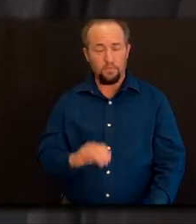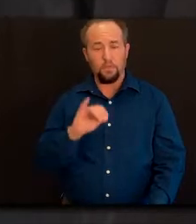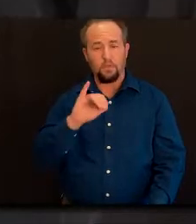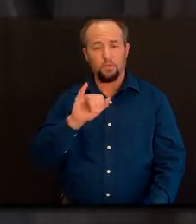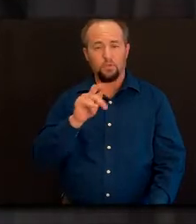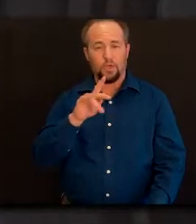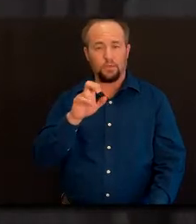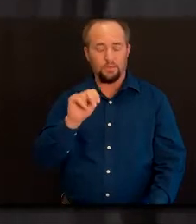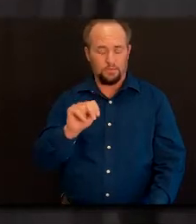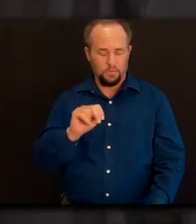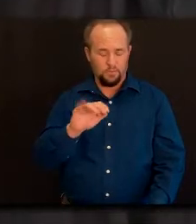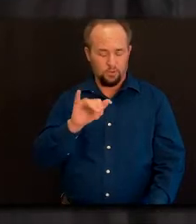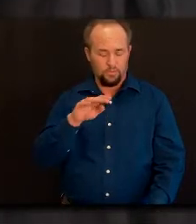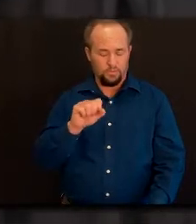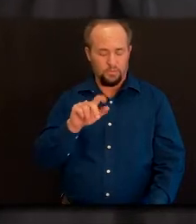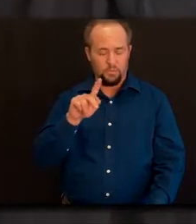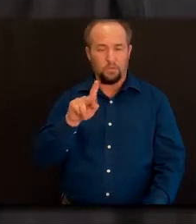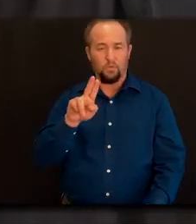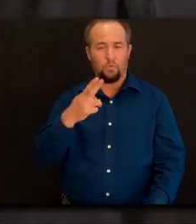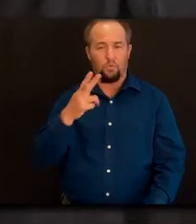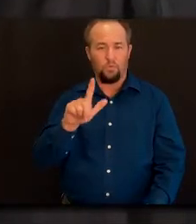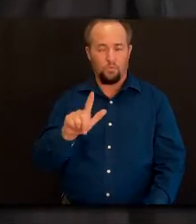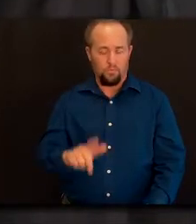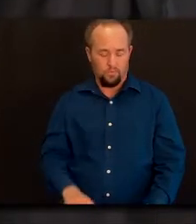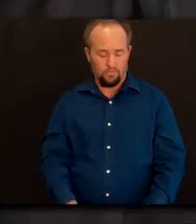Jackson James Cool.